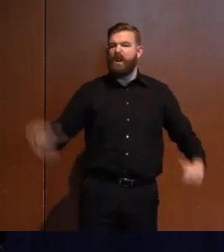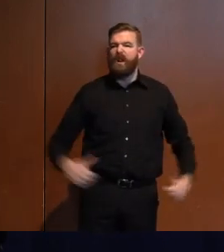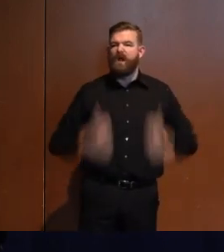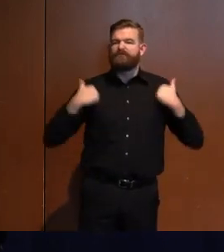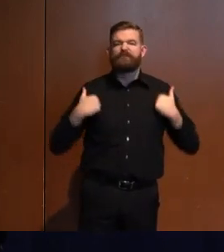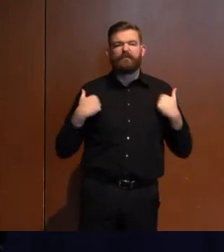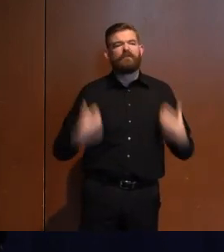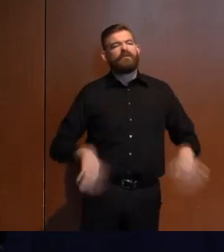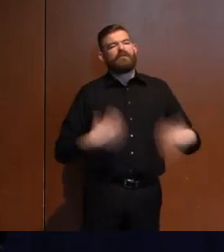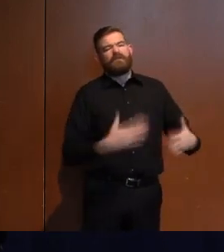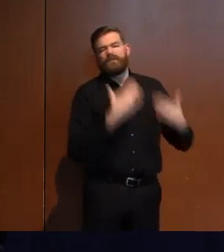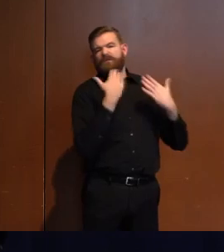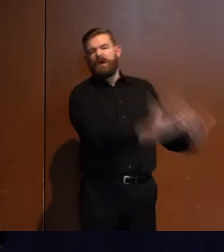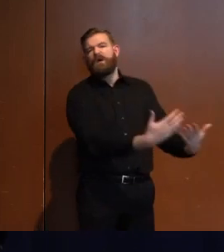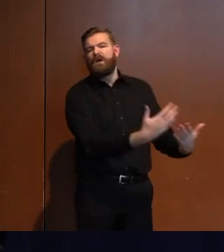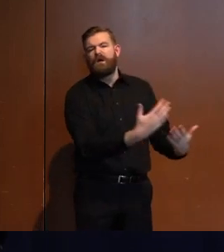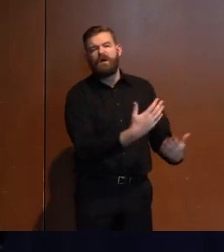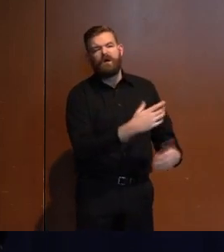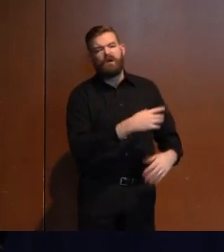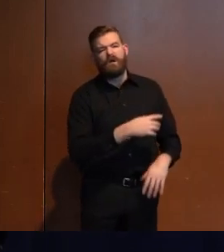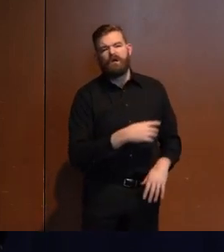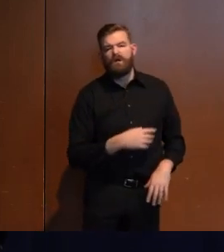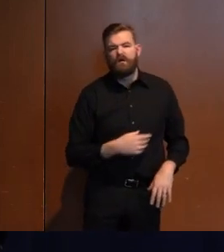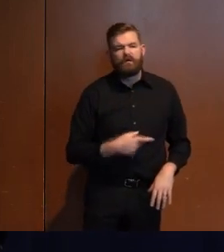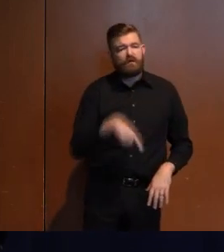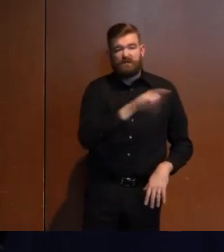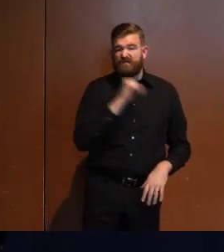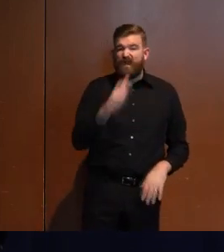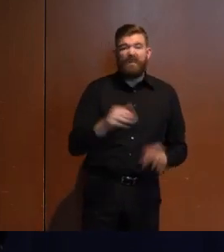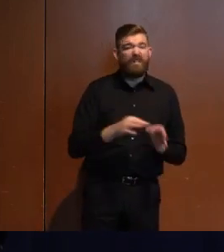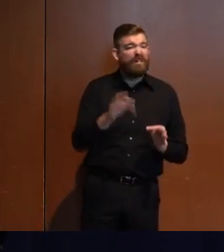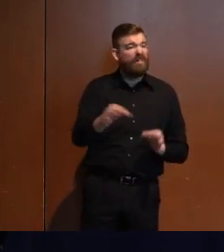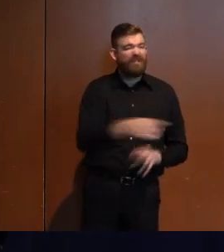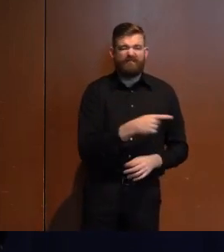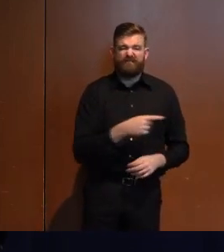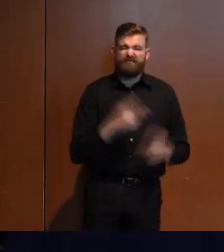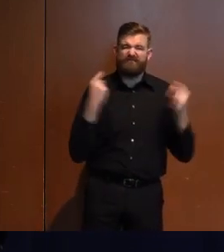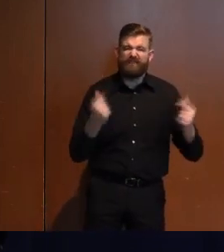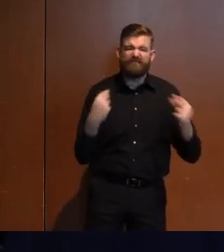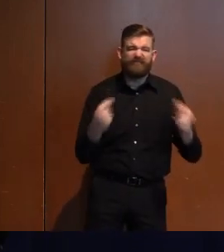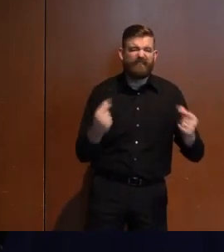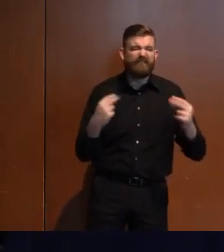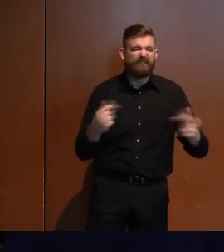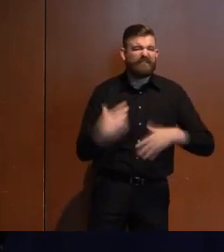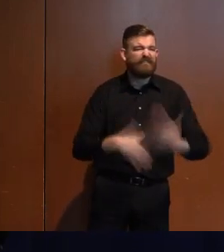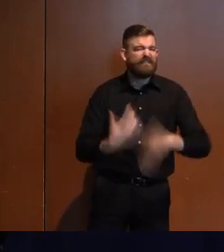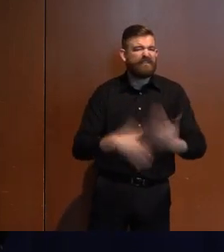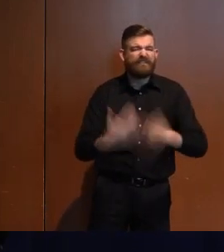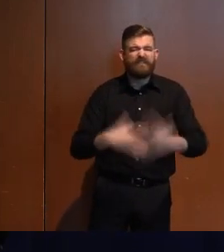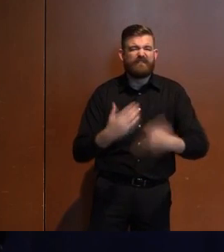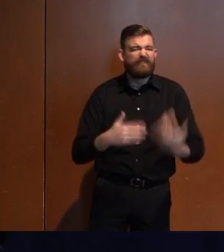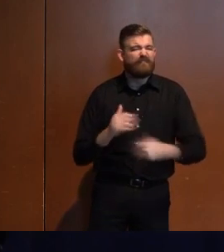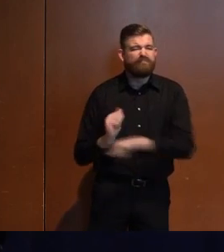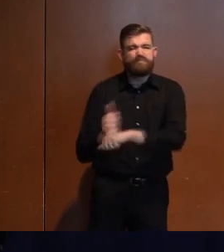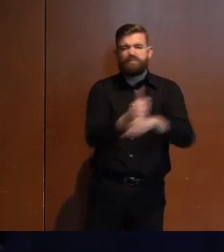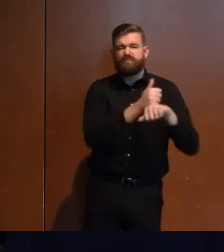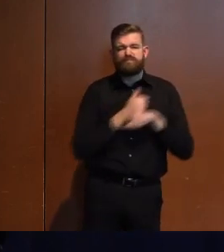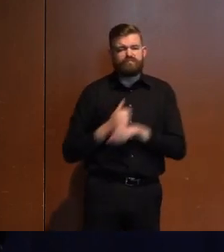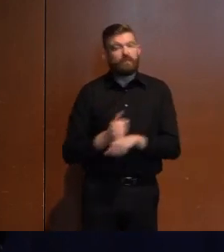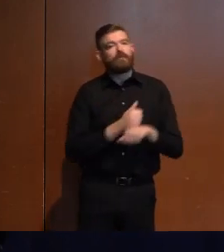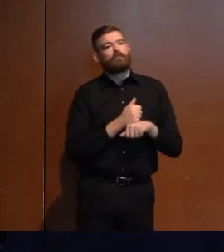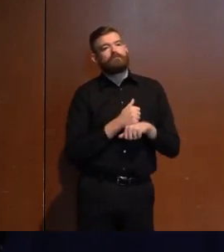rapid timeline, understanding, as the governor said, sometimes you come across a couple obstacles, but I've seen the Army Corps and FEMA in action